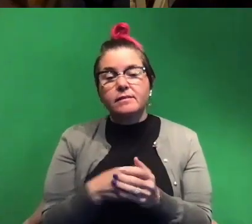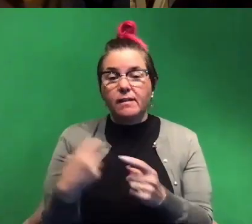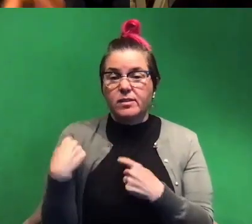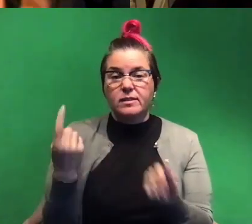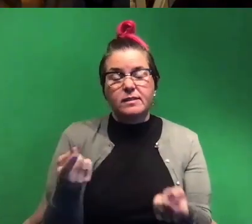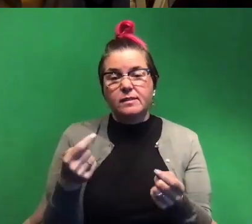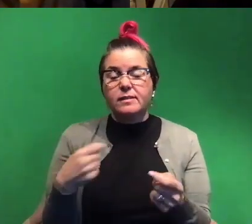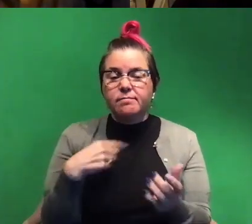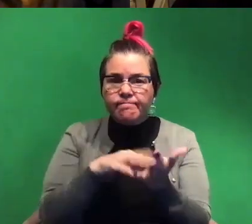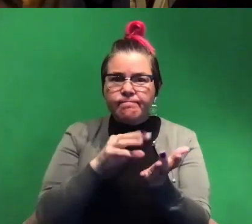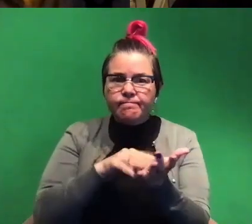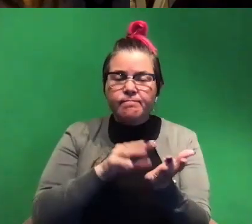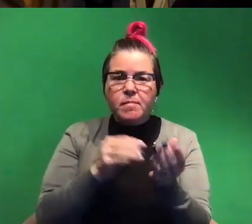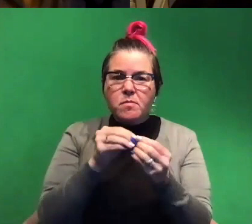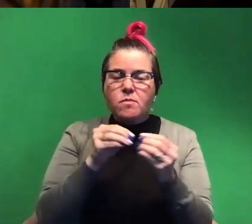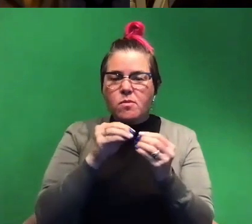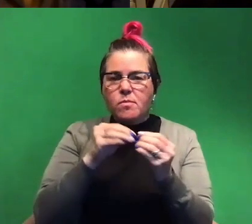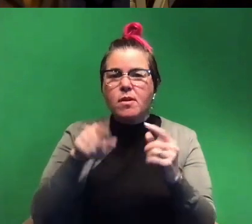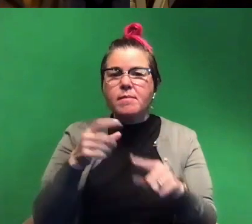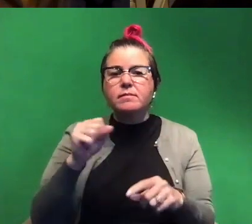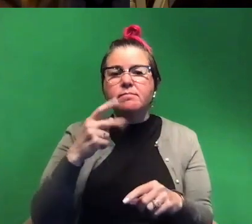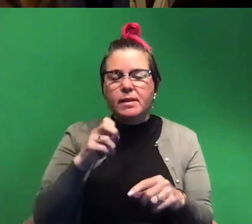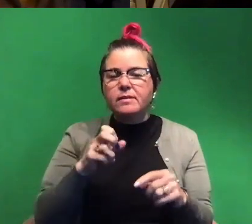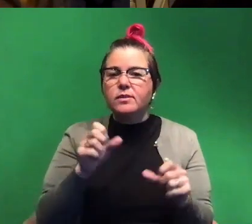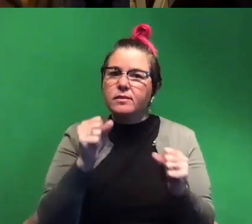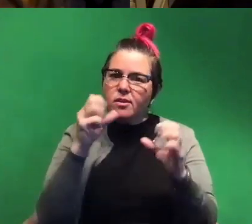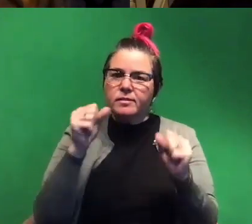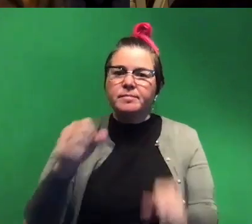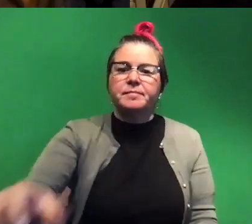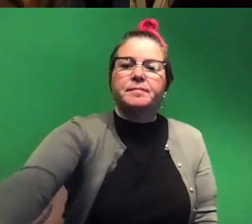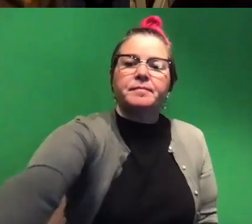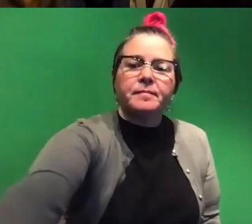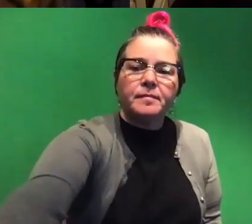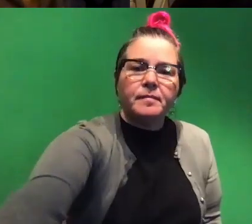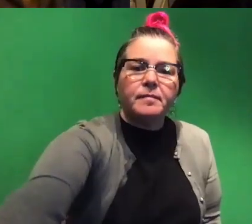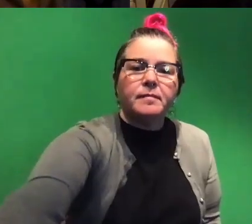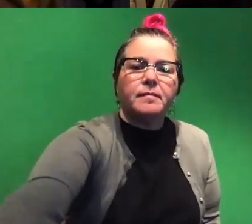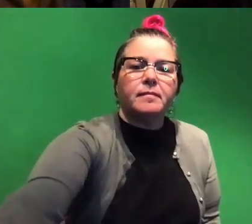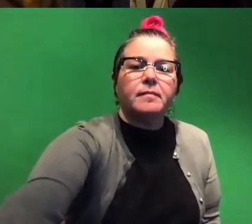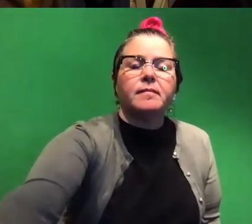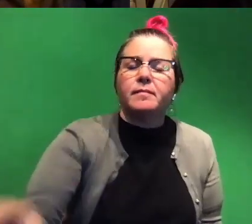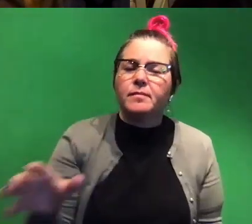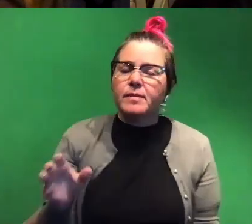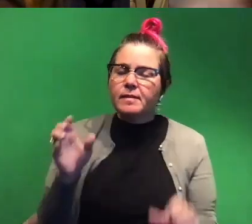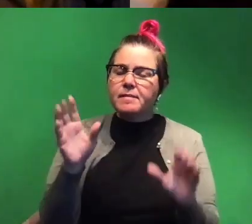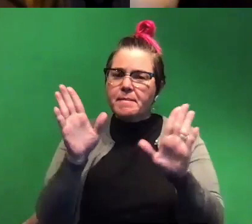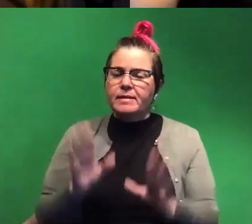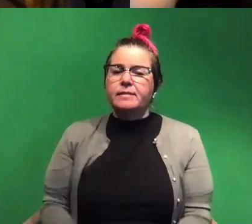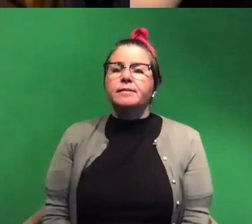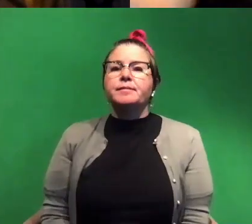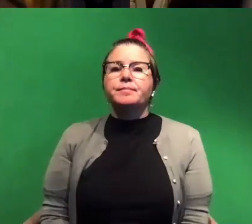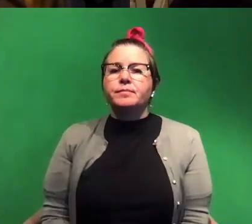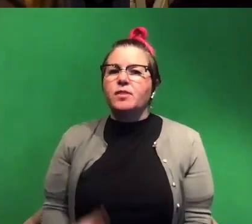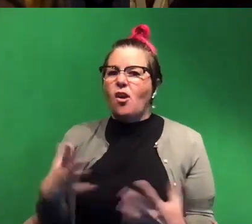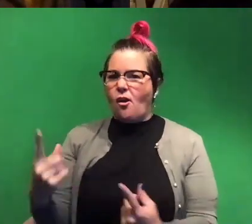just been learning more and more about space. And it's an awesome field. That's amazing. So yeah, we already have